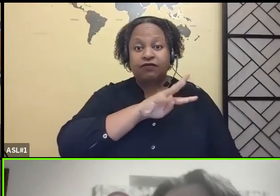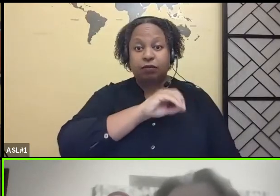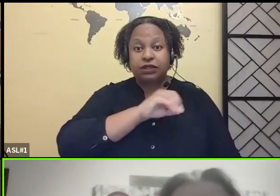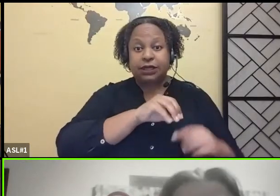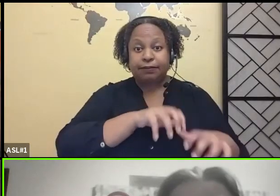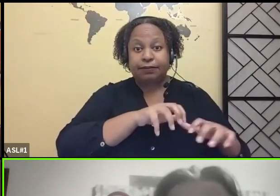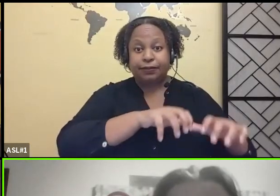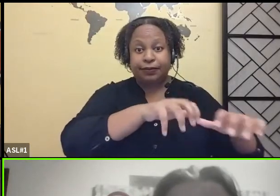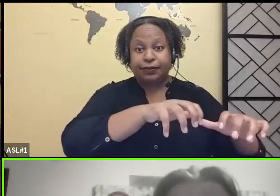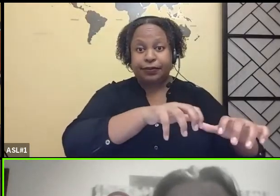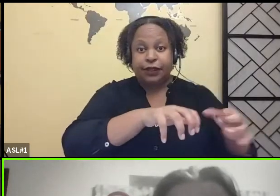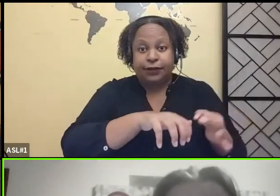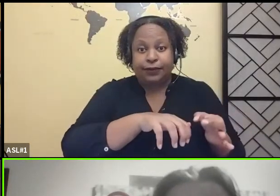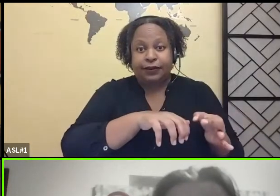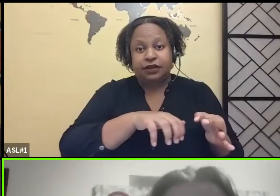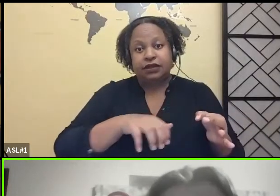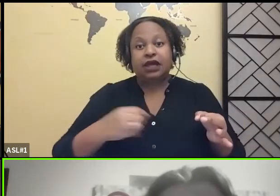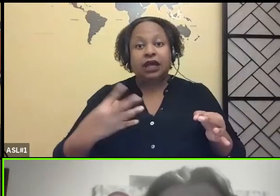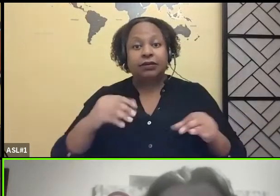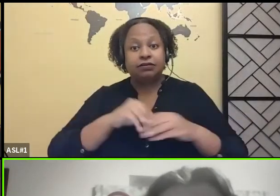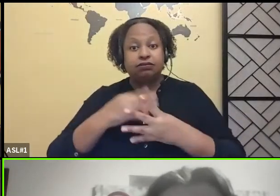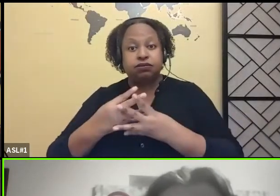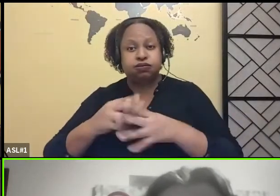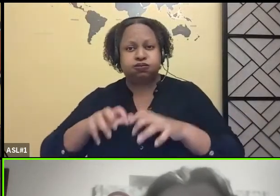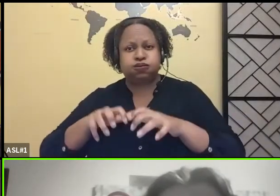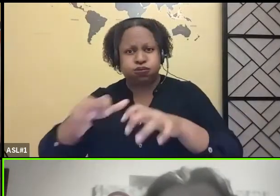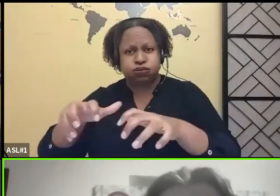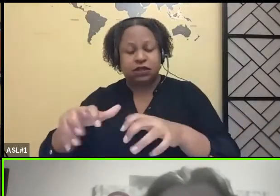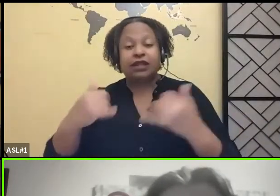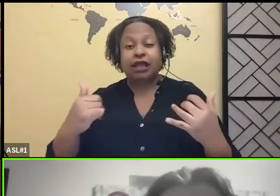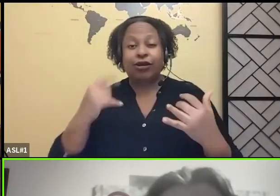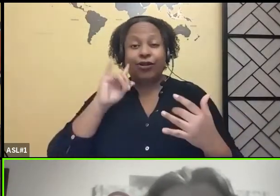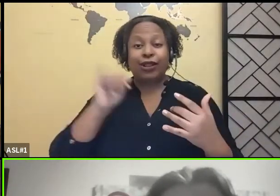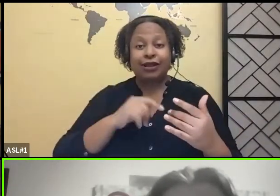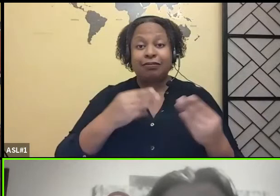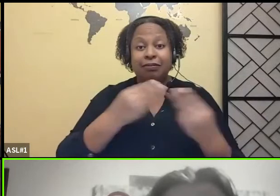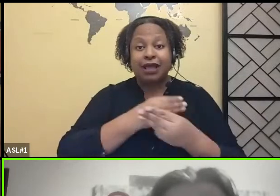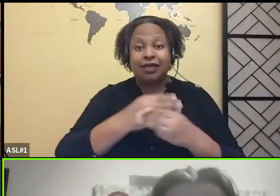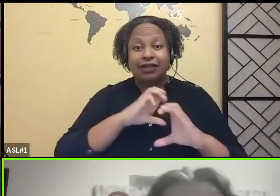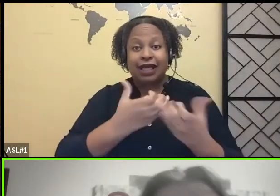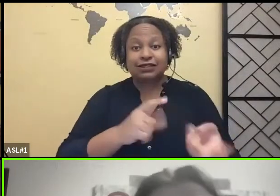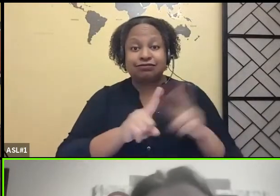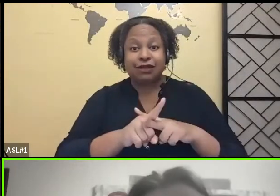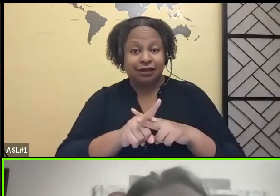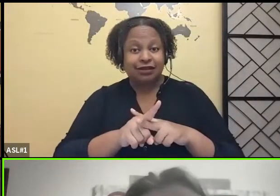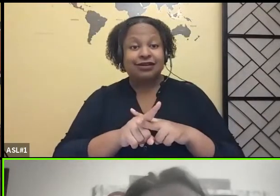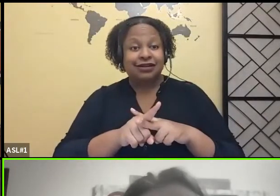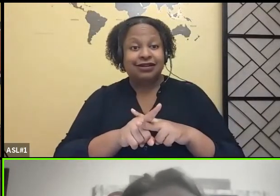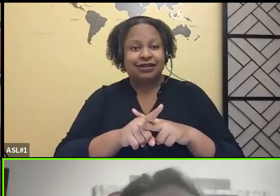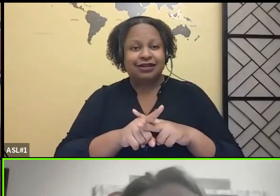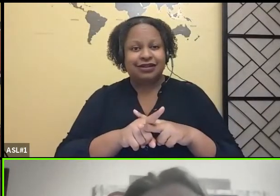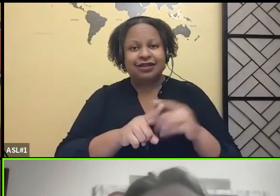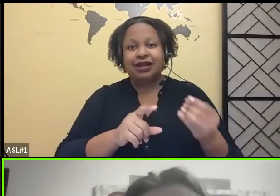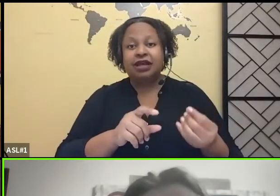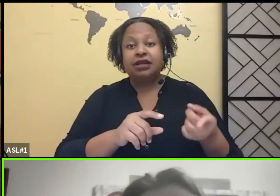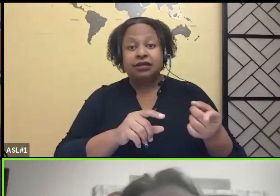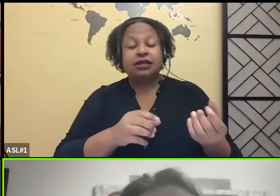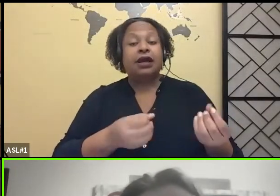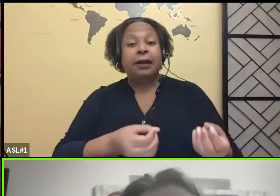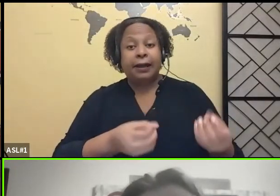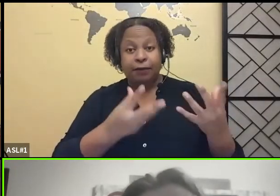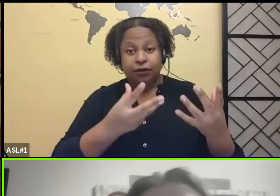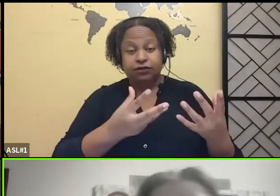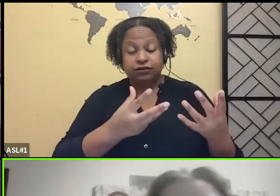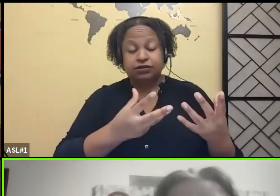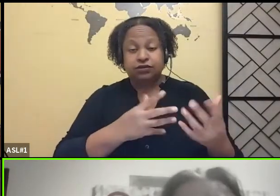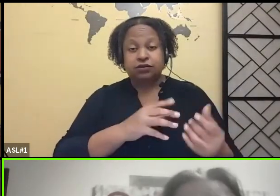population. So then I was like, applied math class. You know, how much more likely are you to be a Native person in